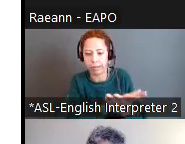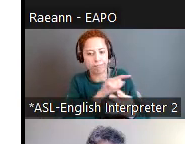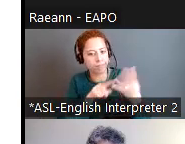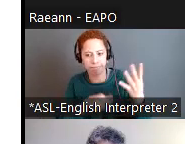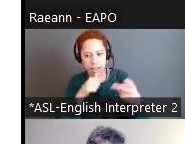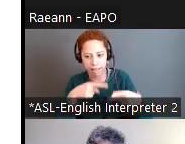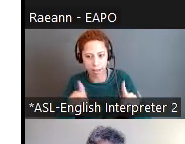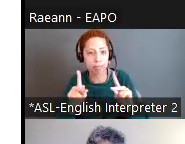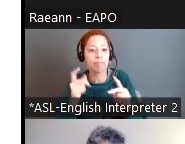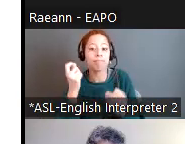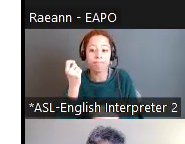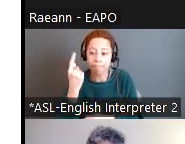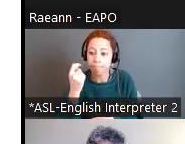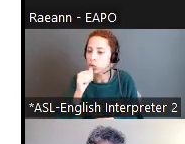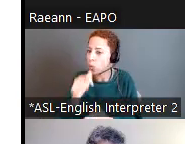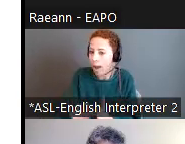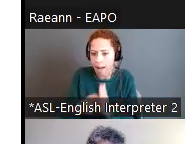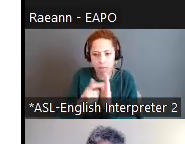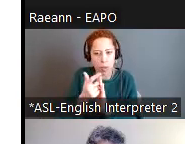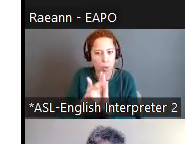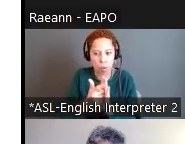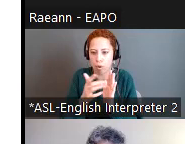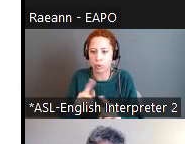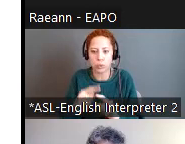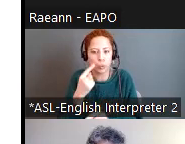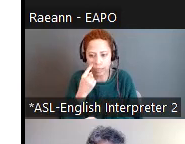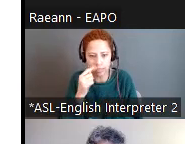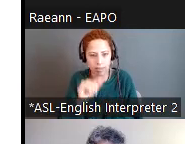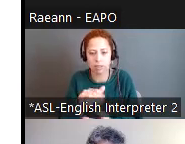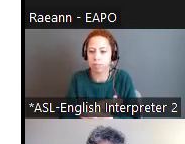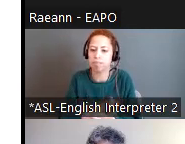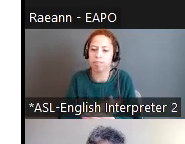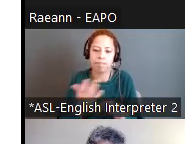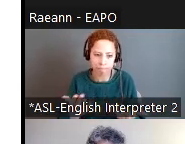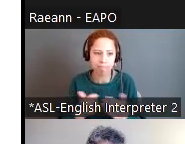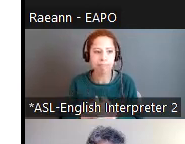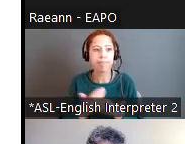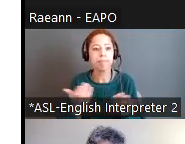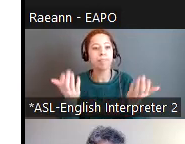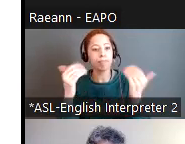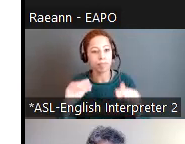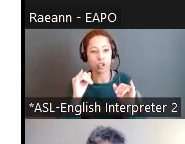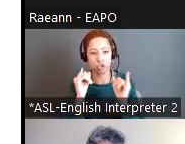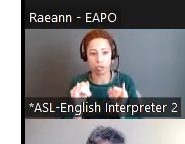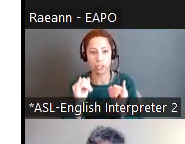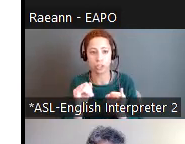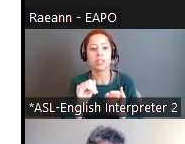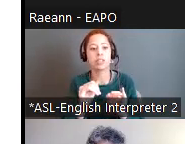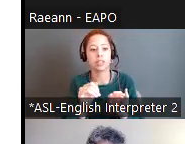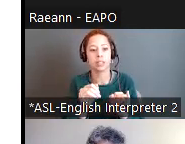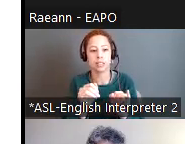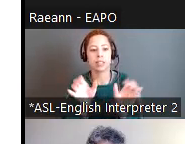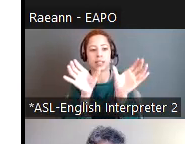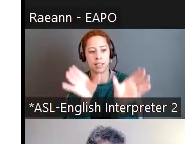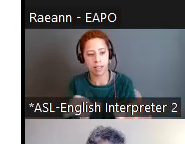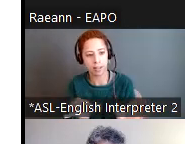witnessed. And this is just to show you what the instructions are going to look like. So the instructions on the left are for you to know what's in the